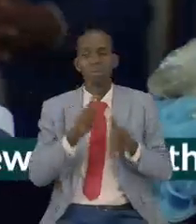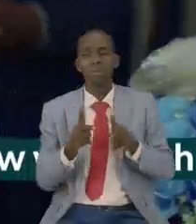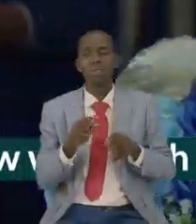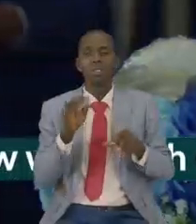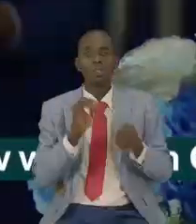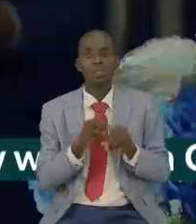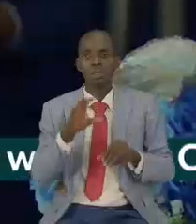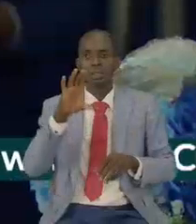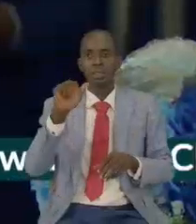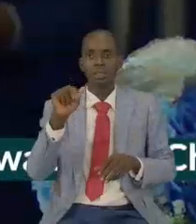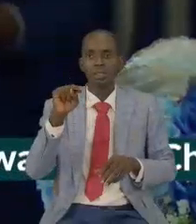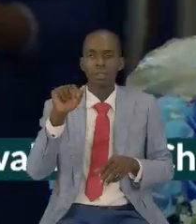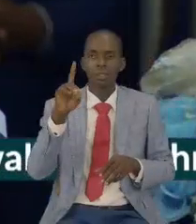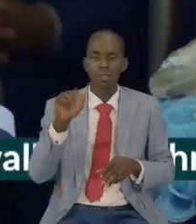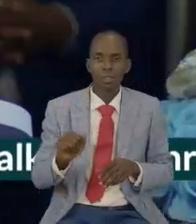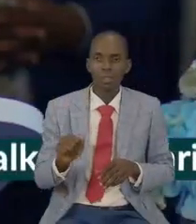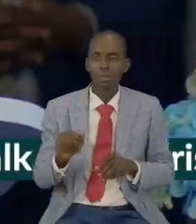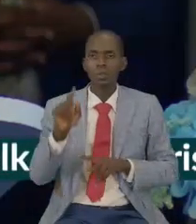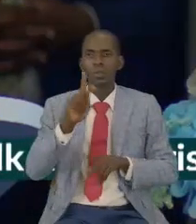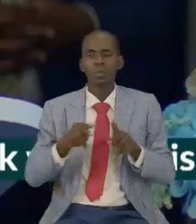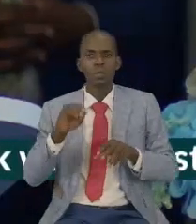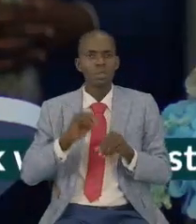All right. We're almost set now.